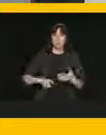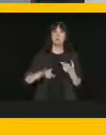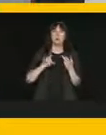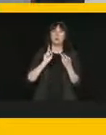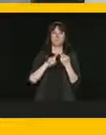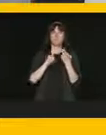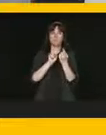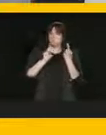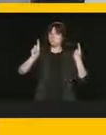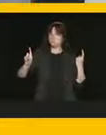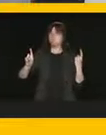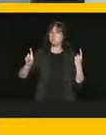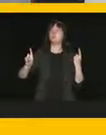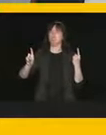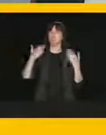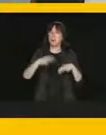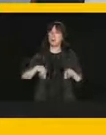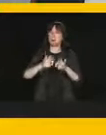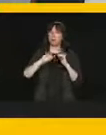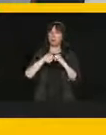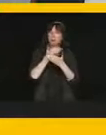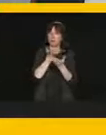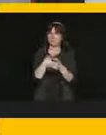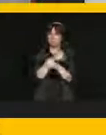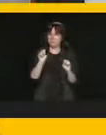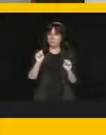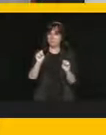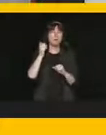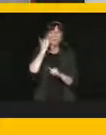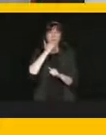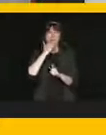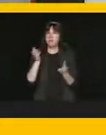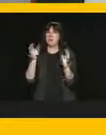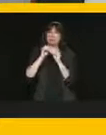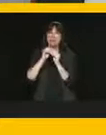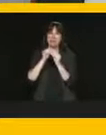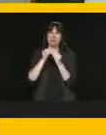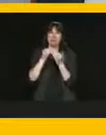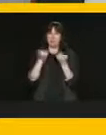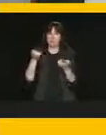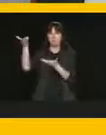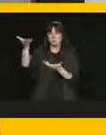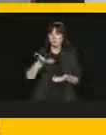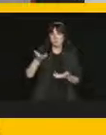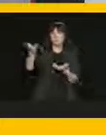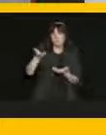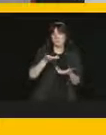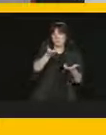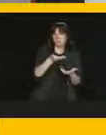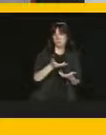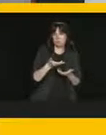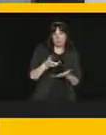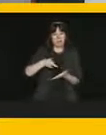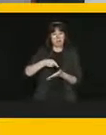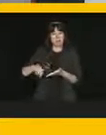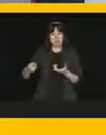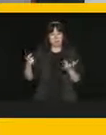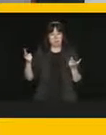days, we receive new deliveries of vital supplies for our frontline workers. This week, we'll be shipping over 6